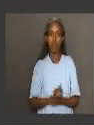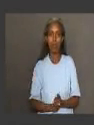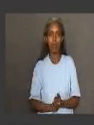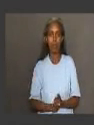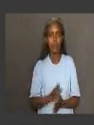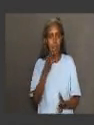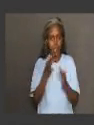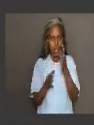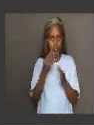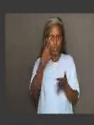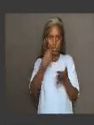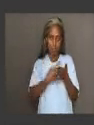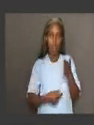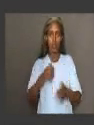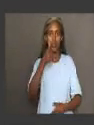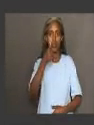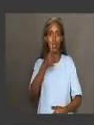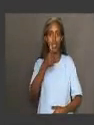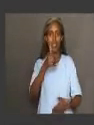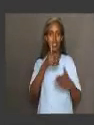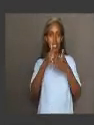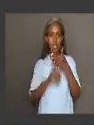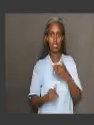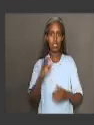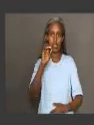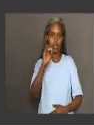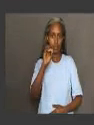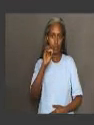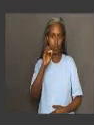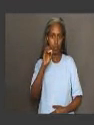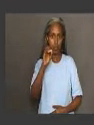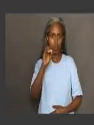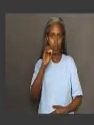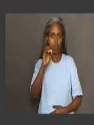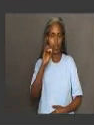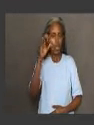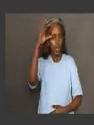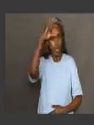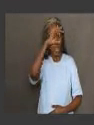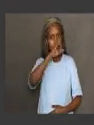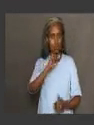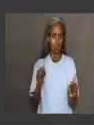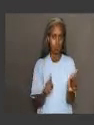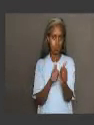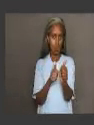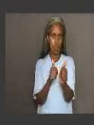If the value of a is less than 0, we can assume the